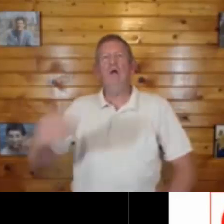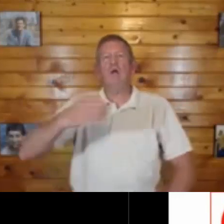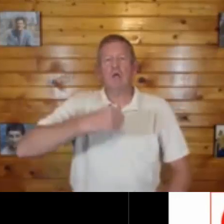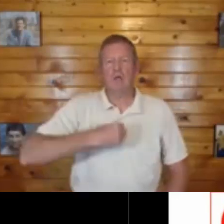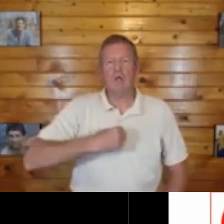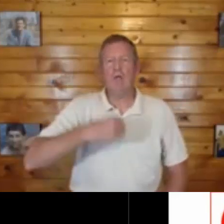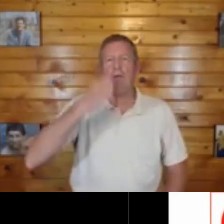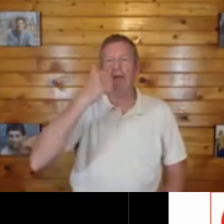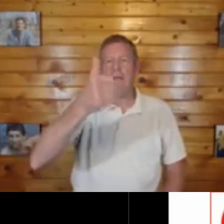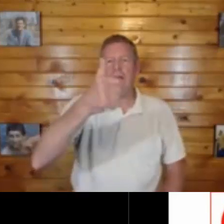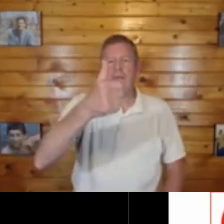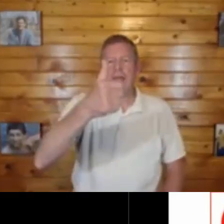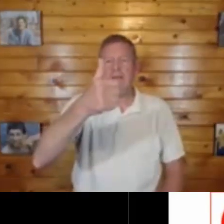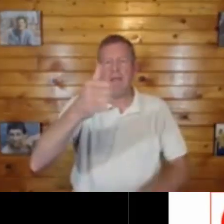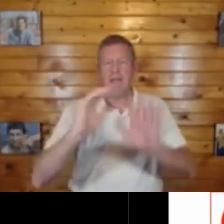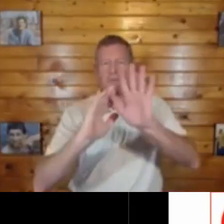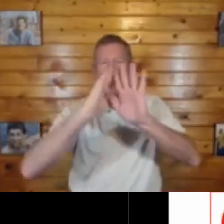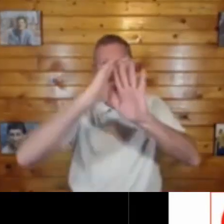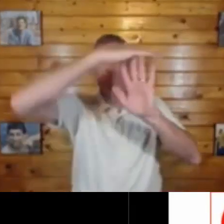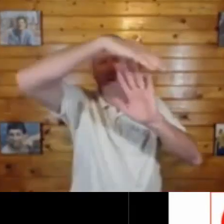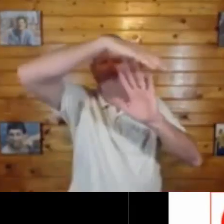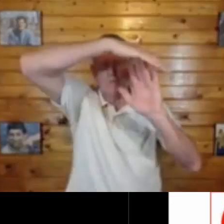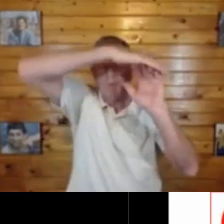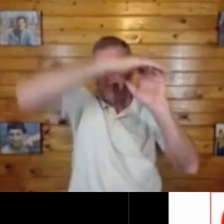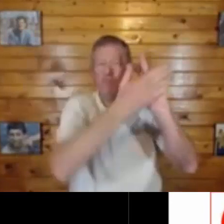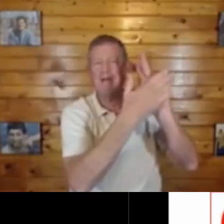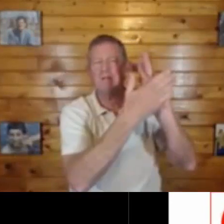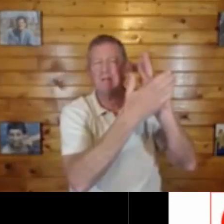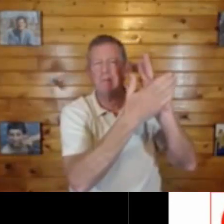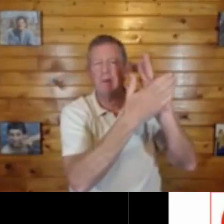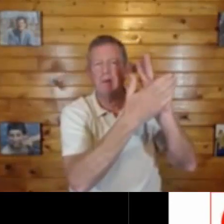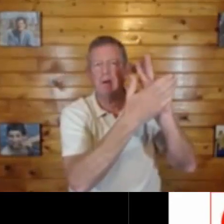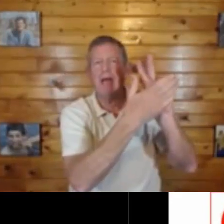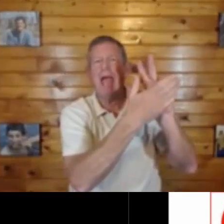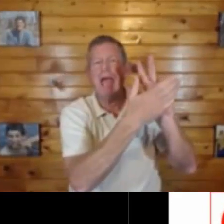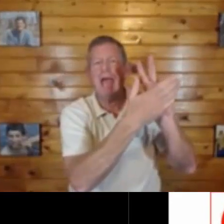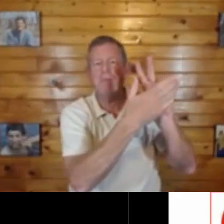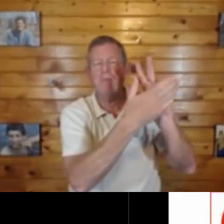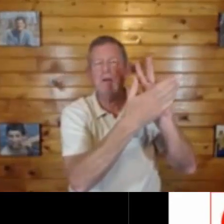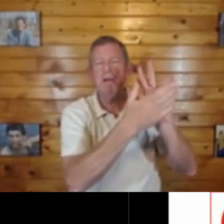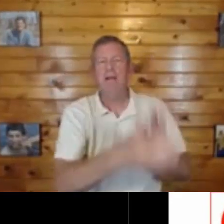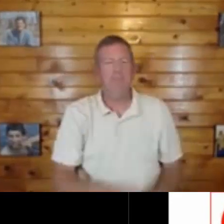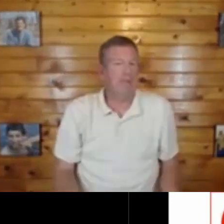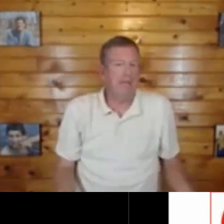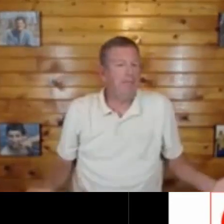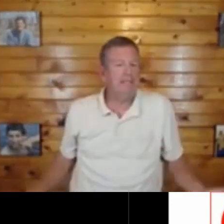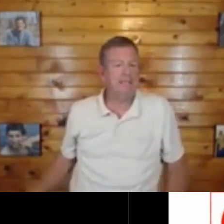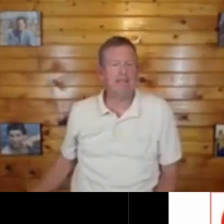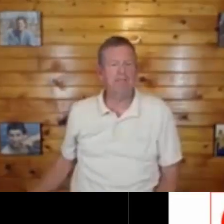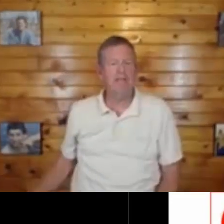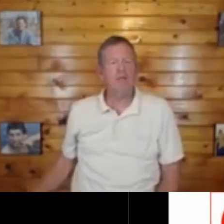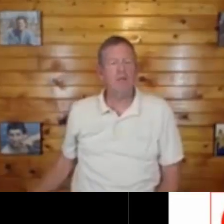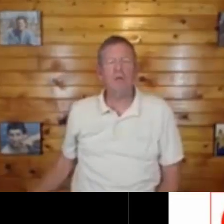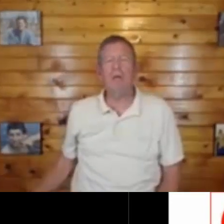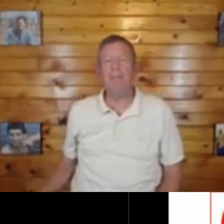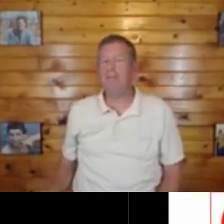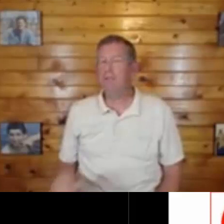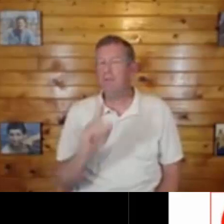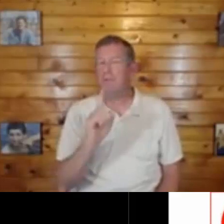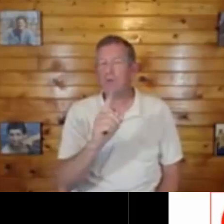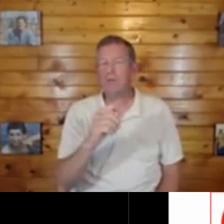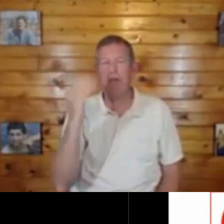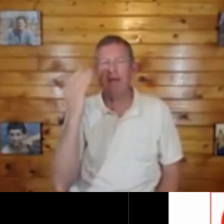Voilà. Je, you have aimer, the whole verb, chop off the last syllable there. Aime la pizza. Je